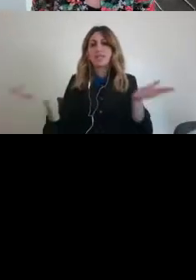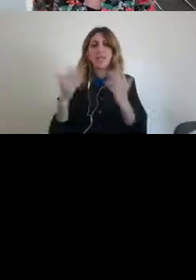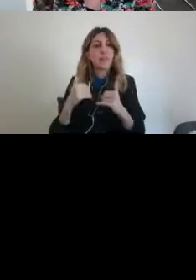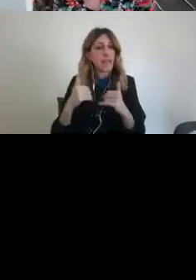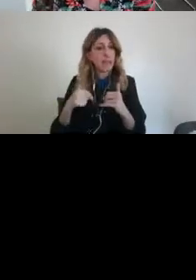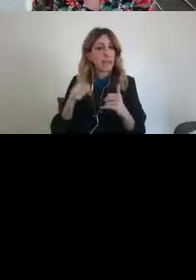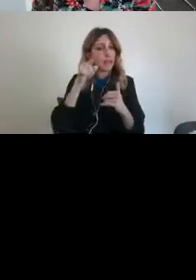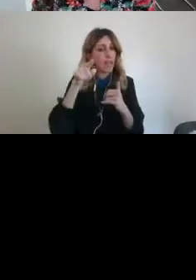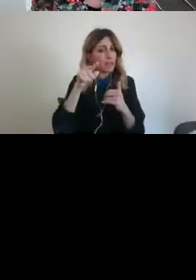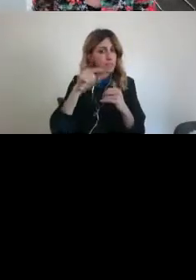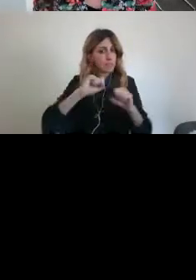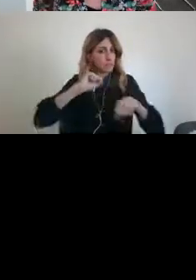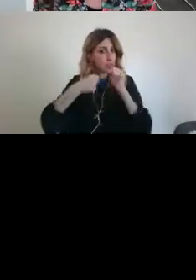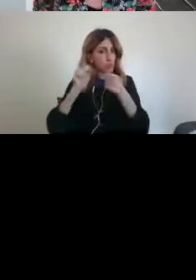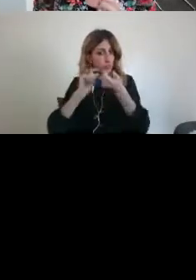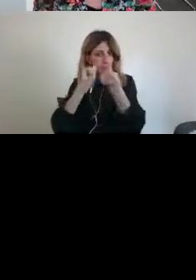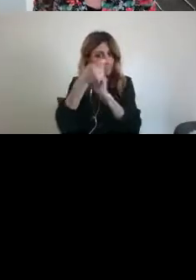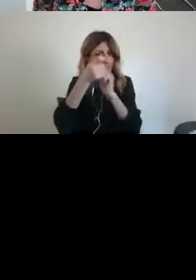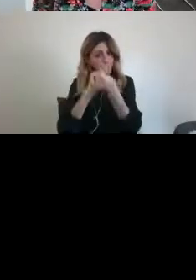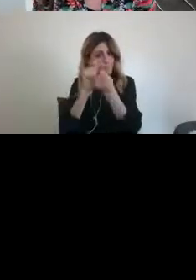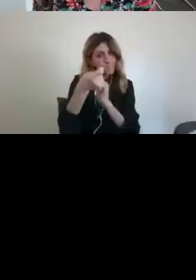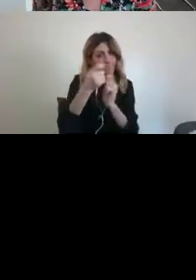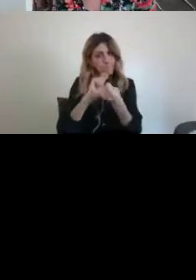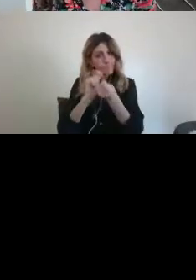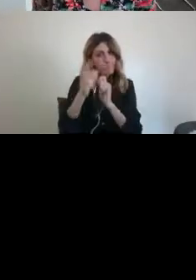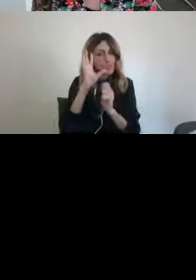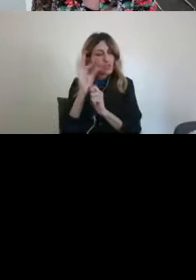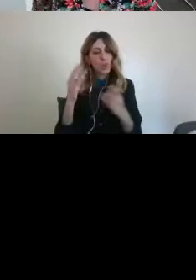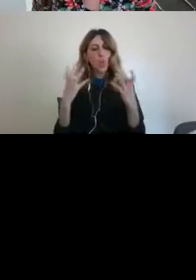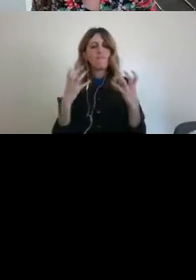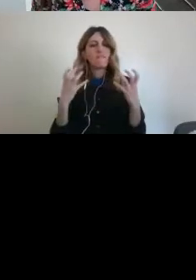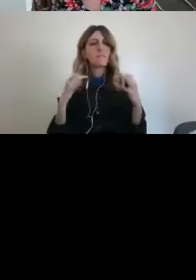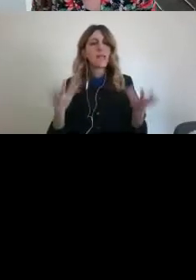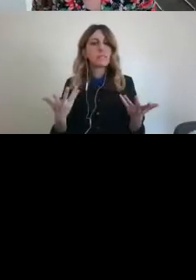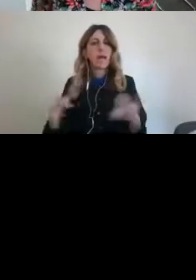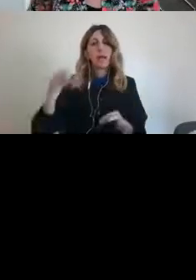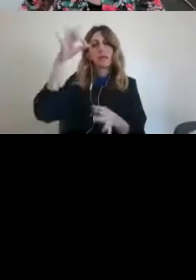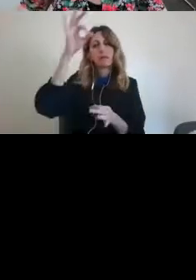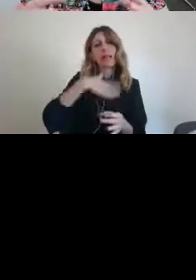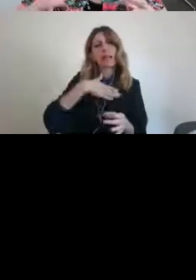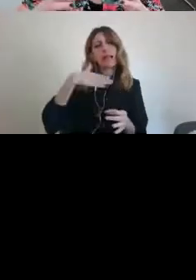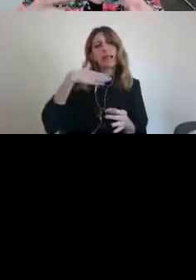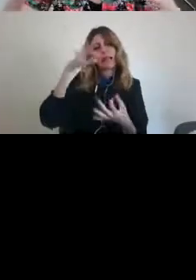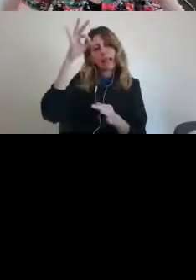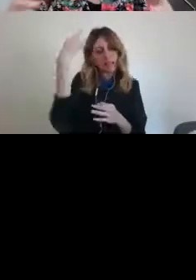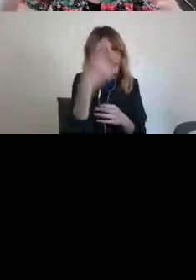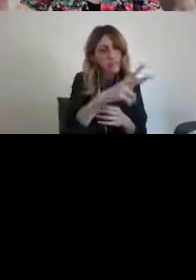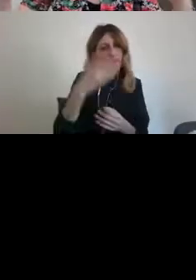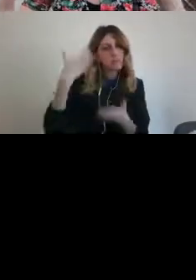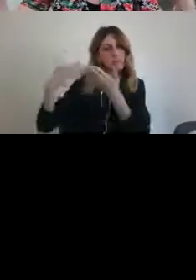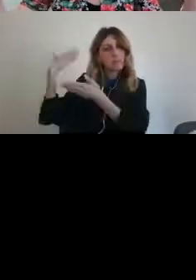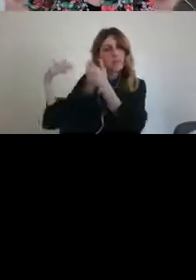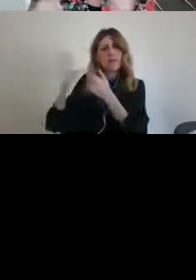then. But in many cases, content that is posted many years ago remains on the website. And that means that sites are